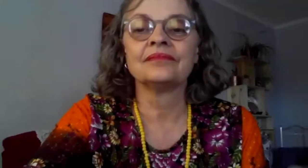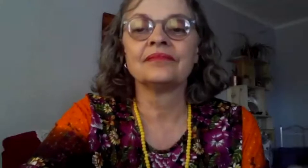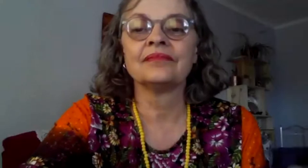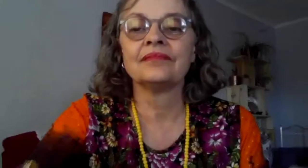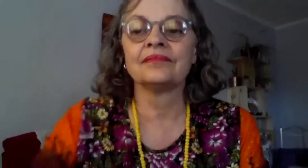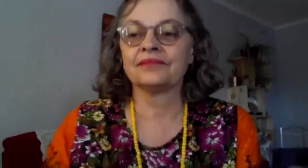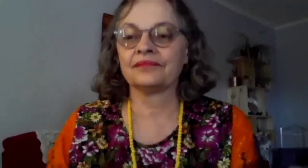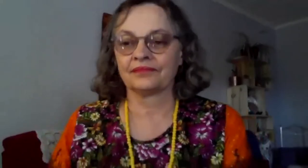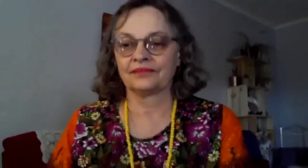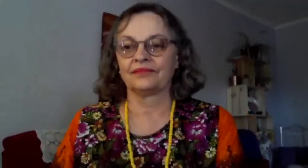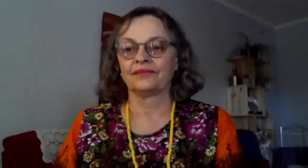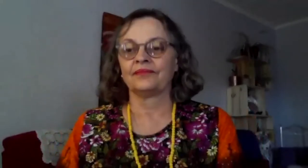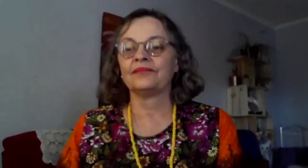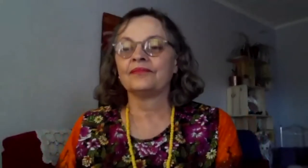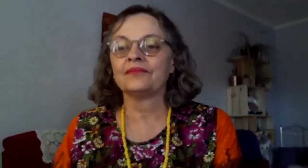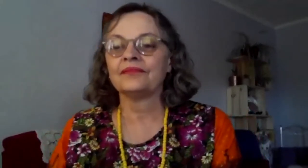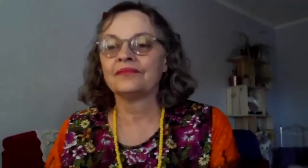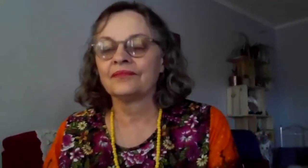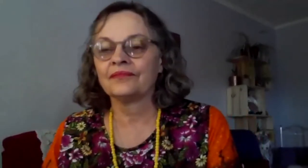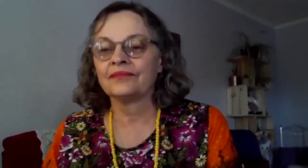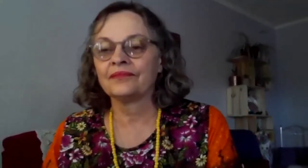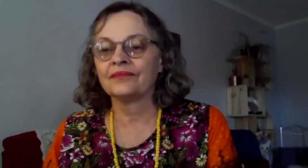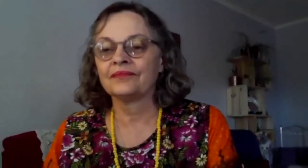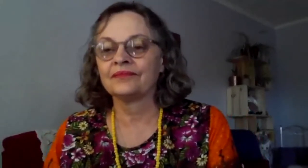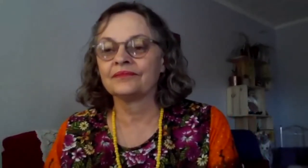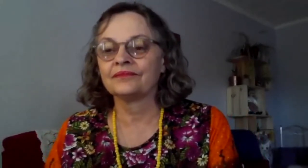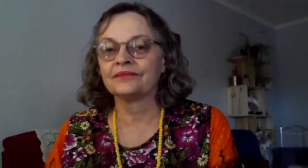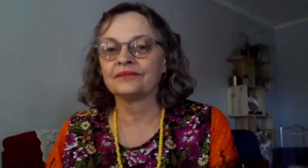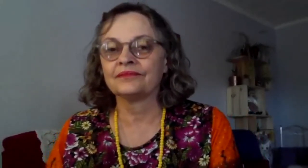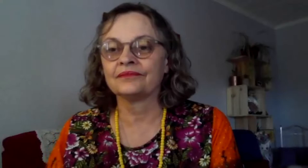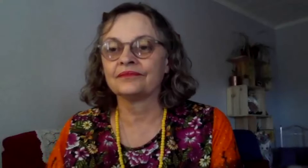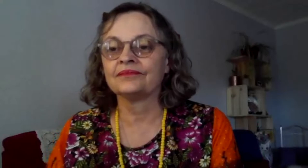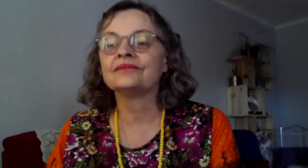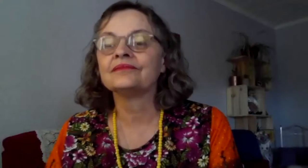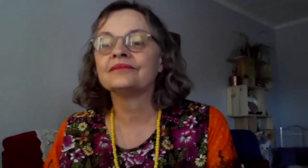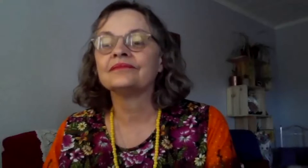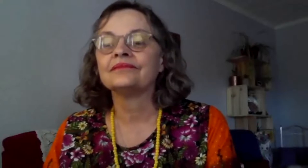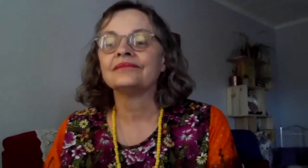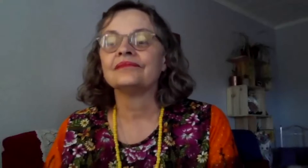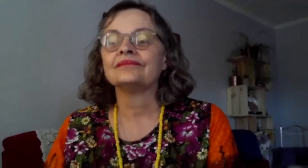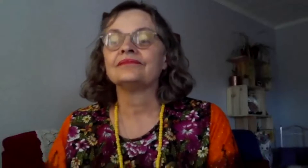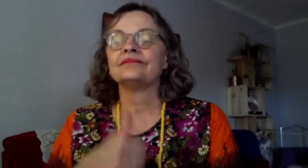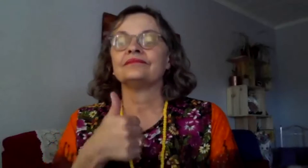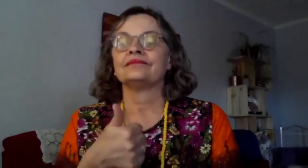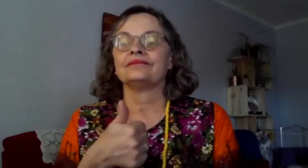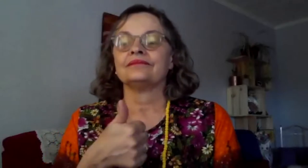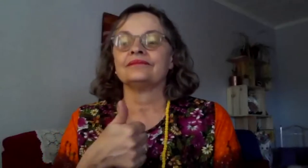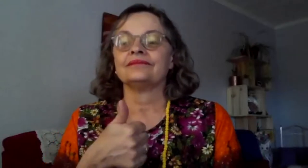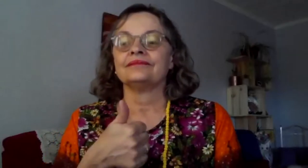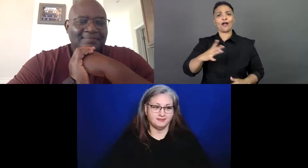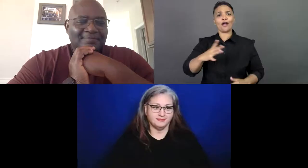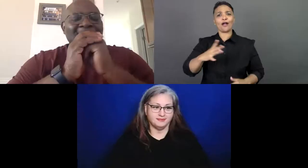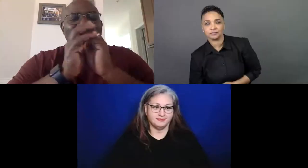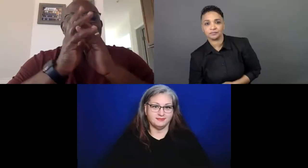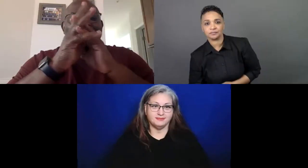up deaf. It's very different. Okay, so Annette, you ready? for